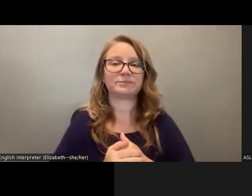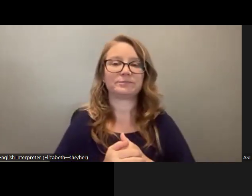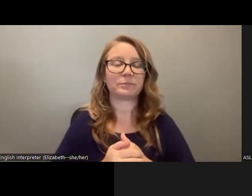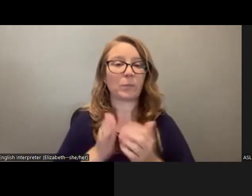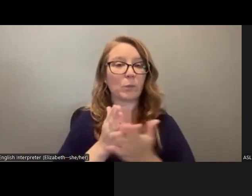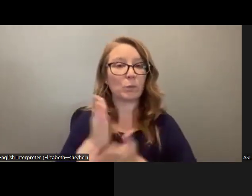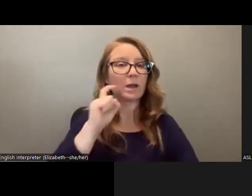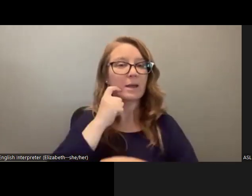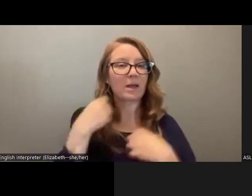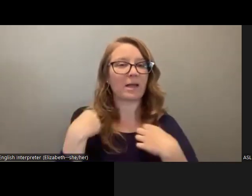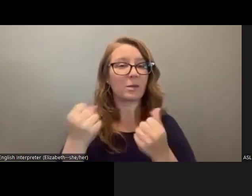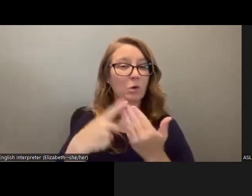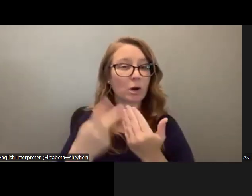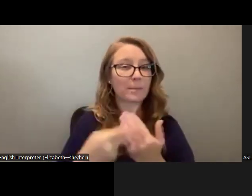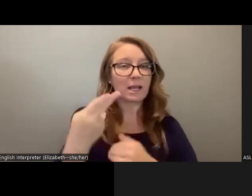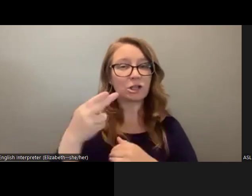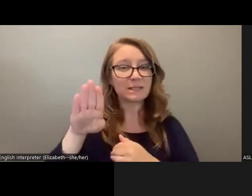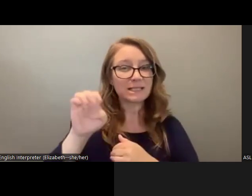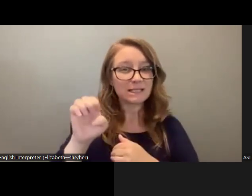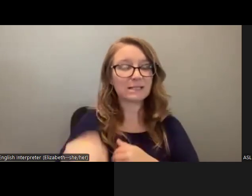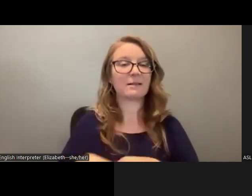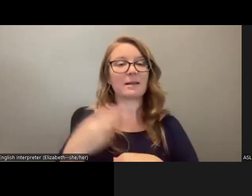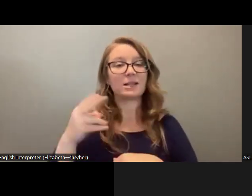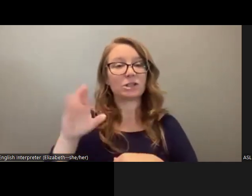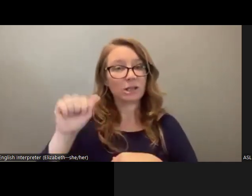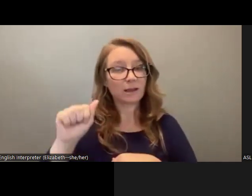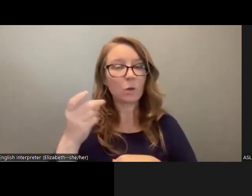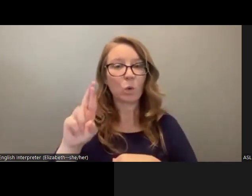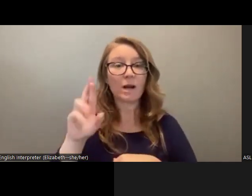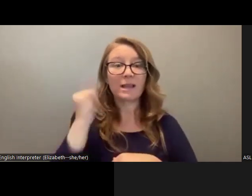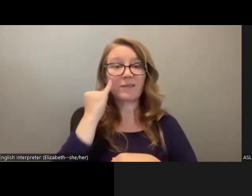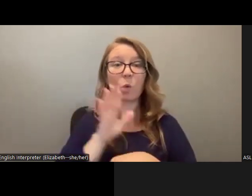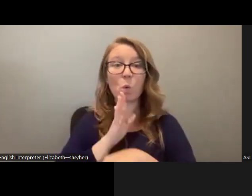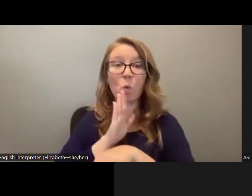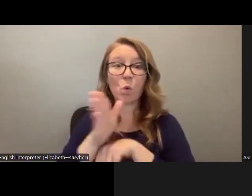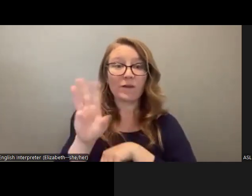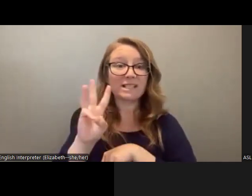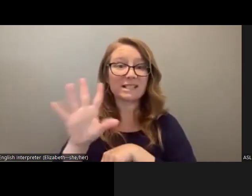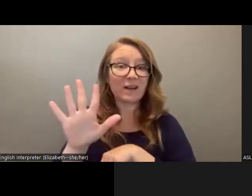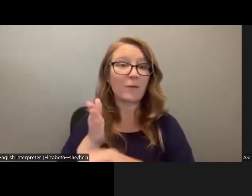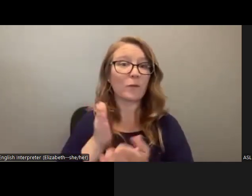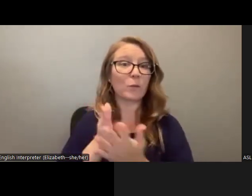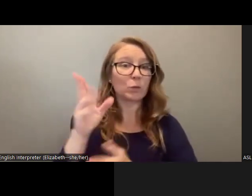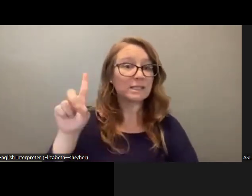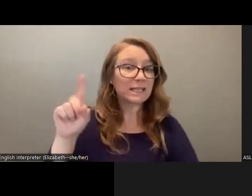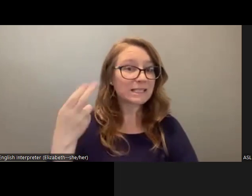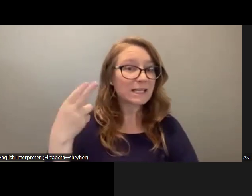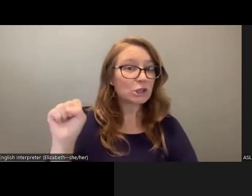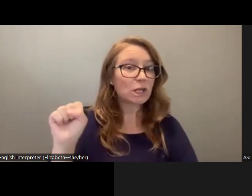Apple Health programs through HB Healthcare Authority, or if they're 65 plus and going through DSHS, or maybe they're